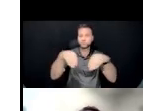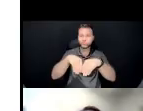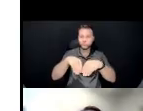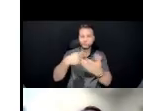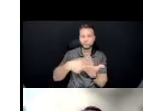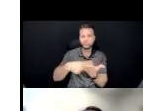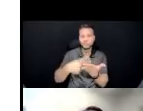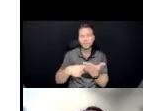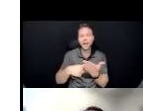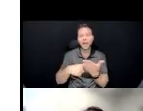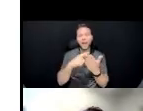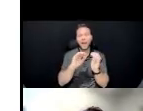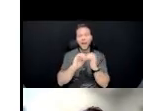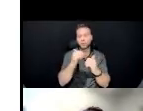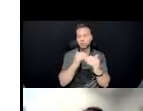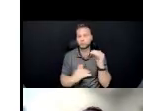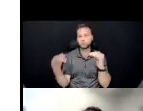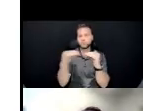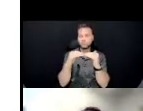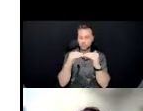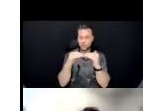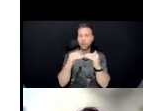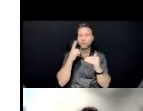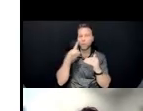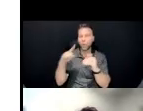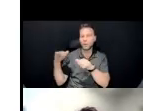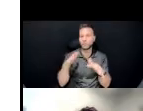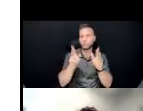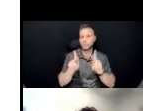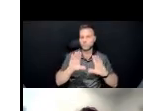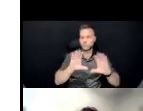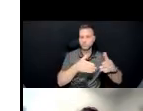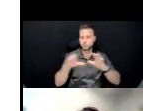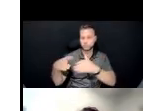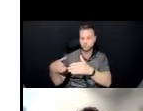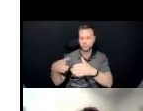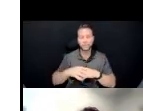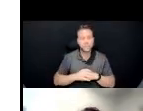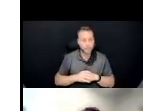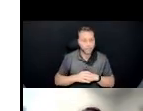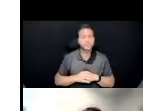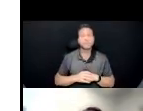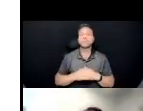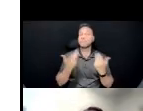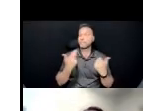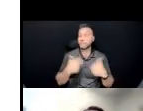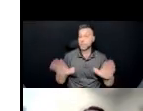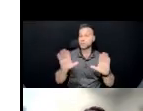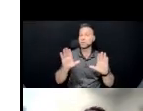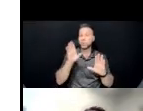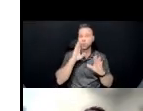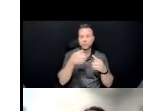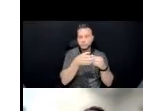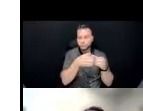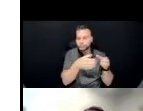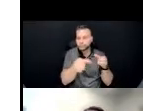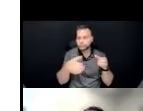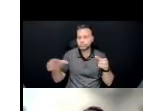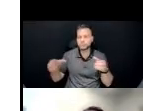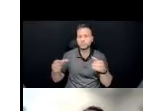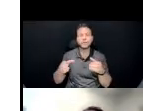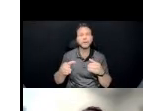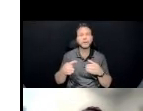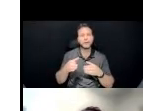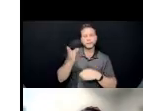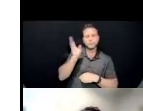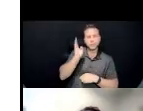And after that, we will have a breakout discussion and reflect on what we heard and ways that